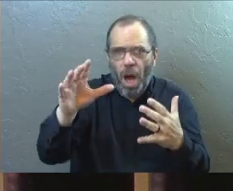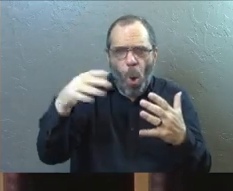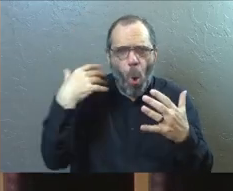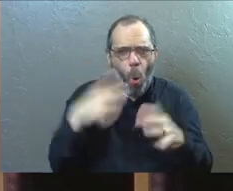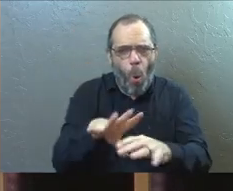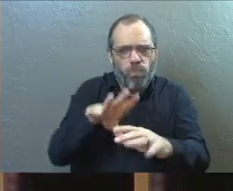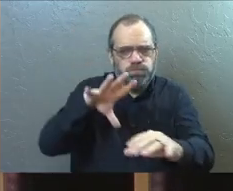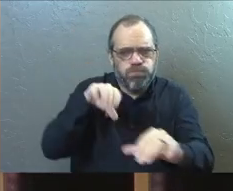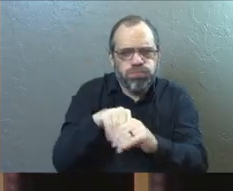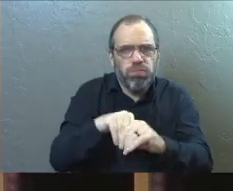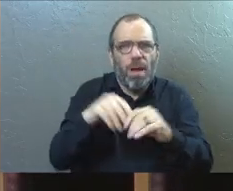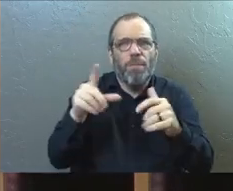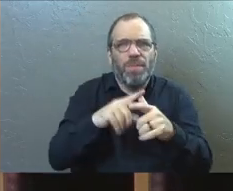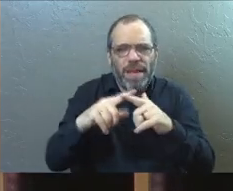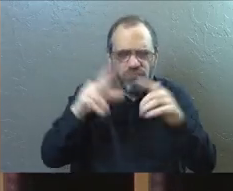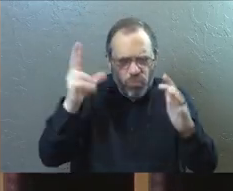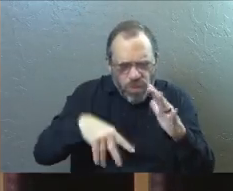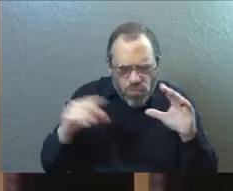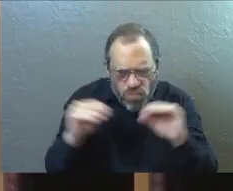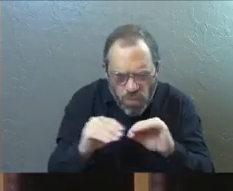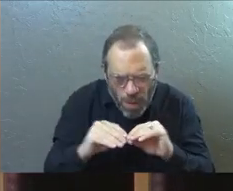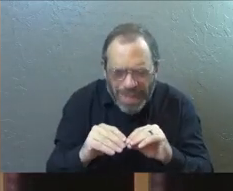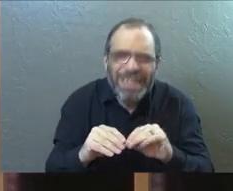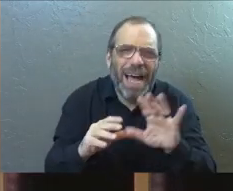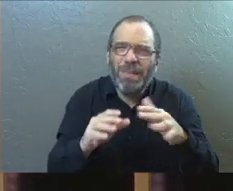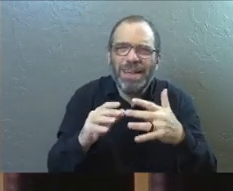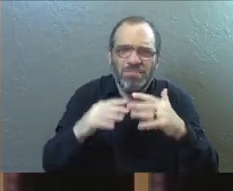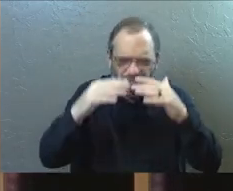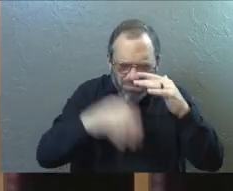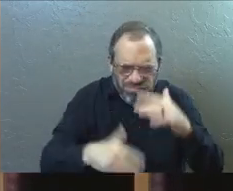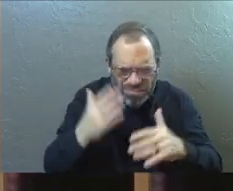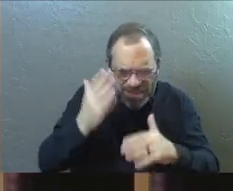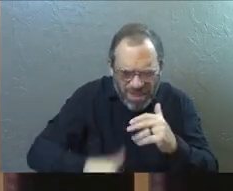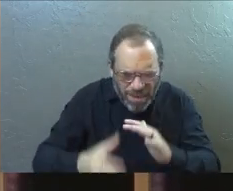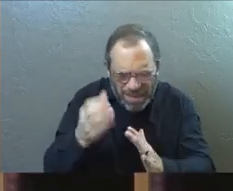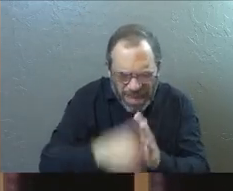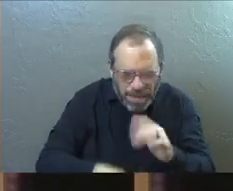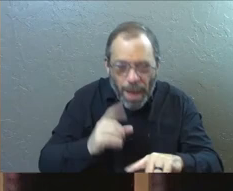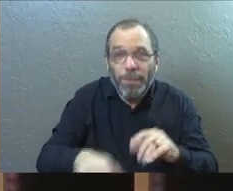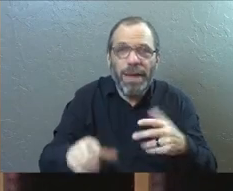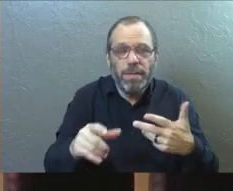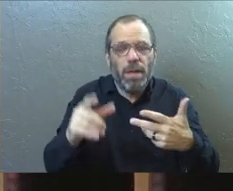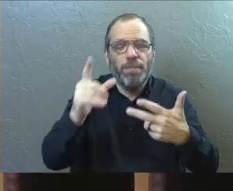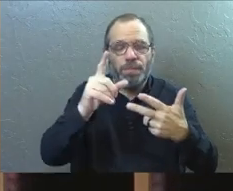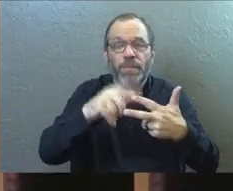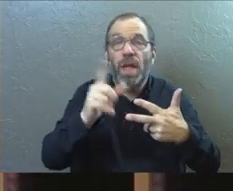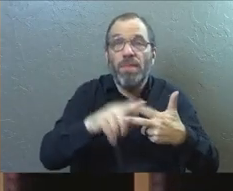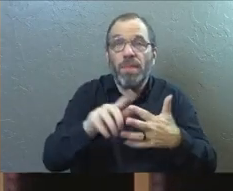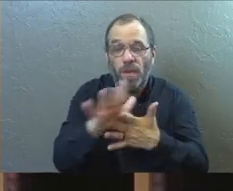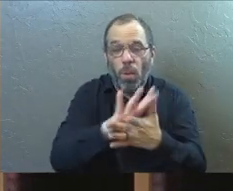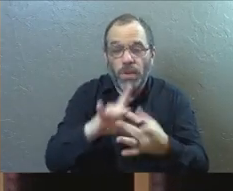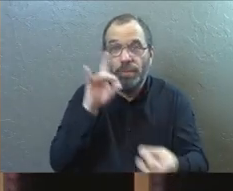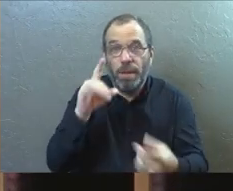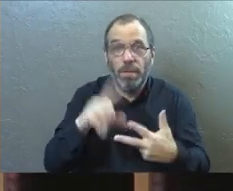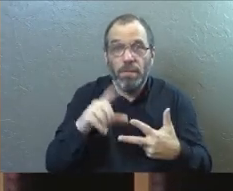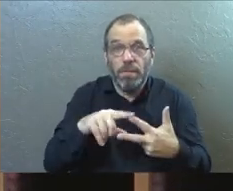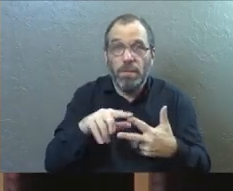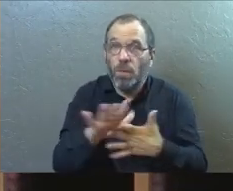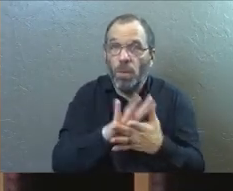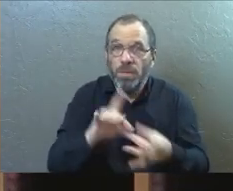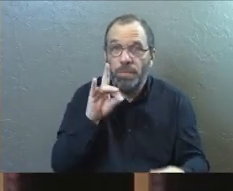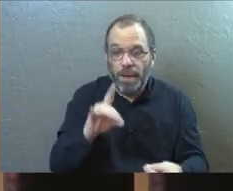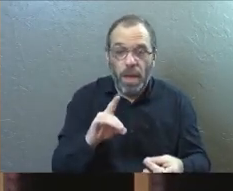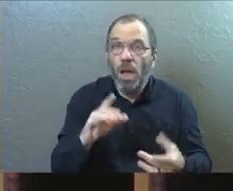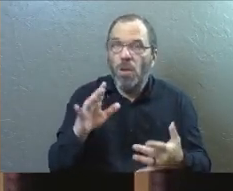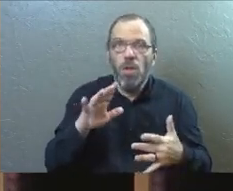massively involved. And then if you keep reading this, I'm not going to take this all the way to the end of the chapter. But he's also going to talk about the coming Holy Spirit at the end of the